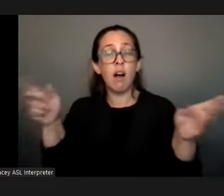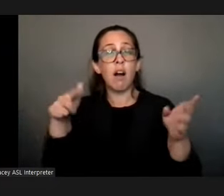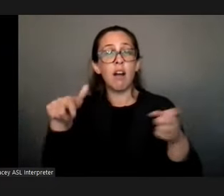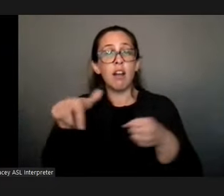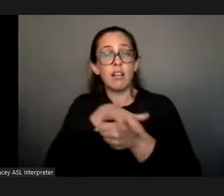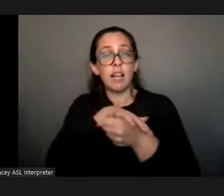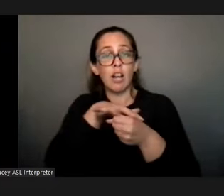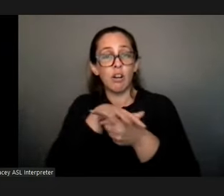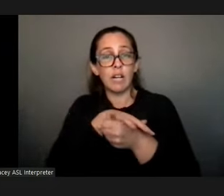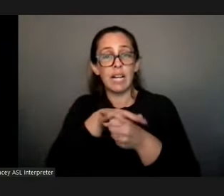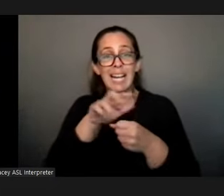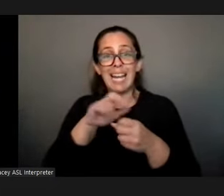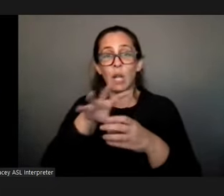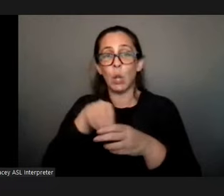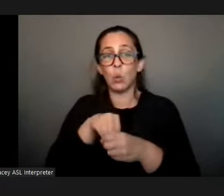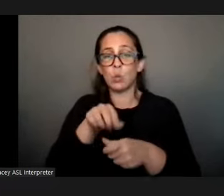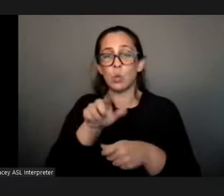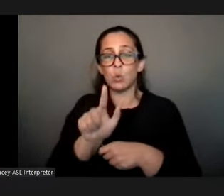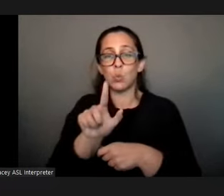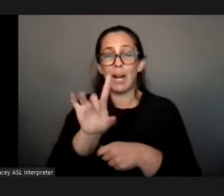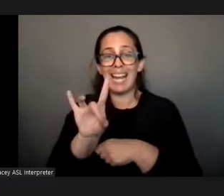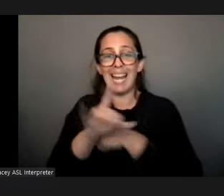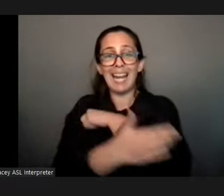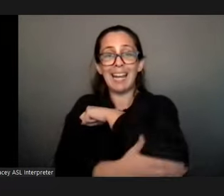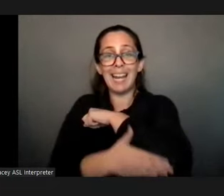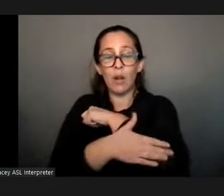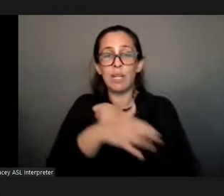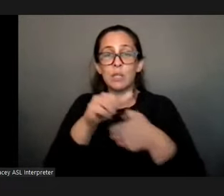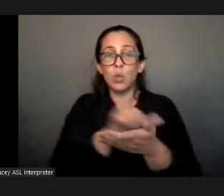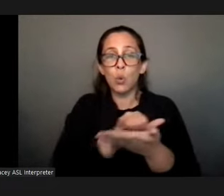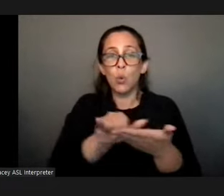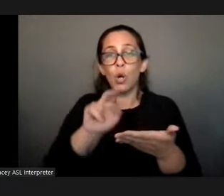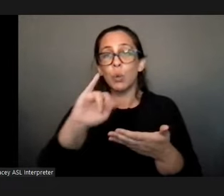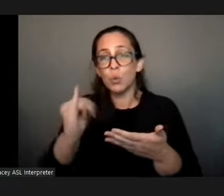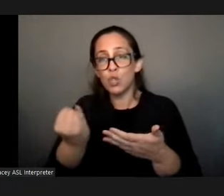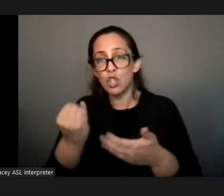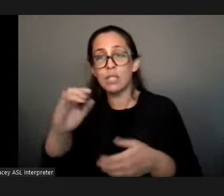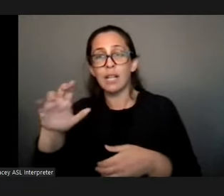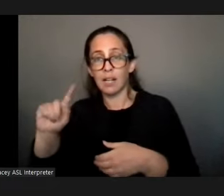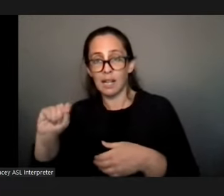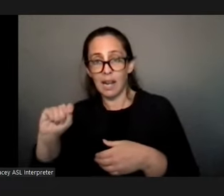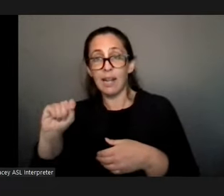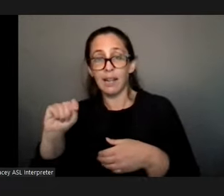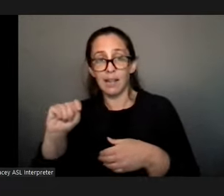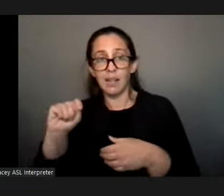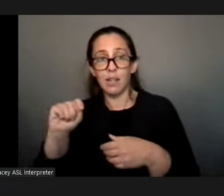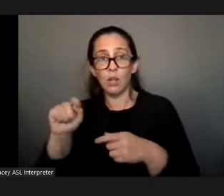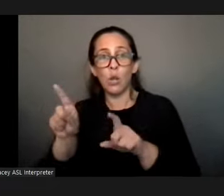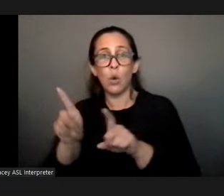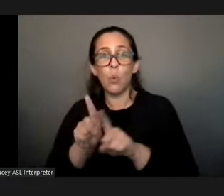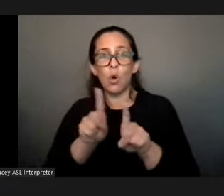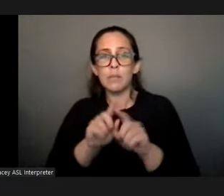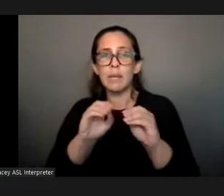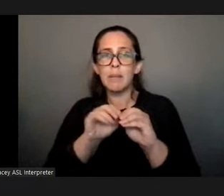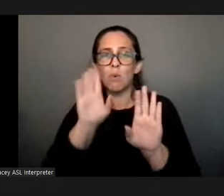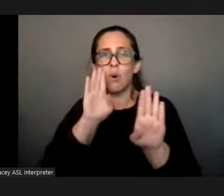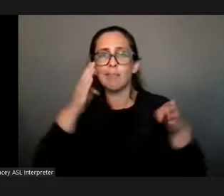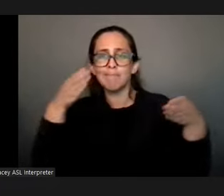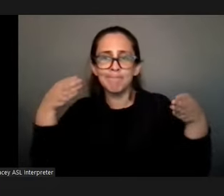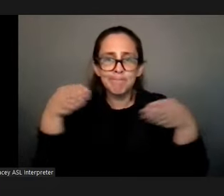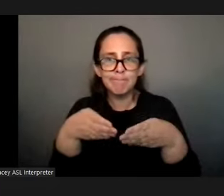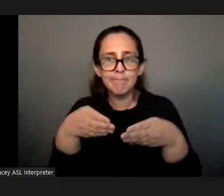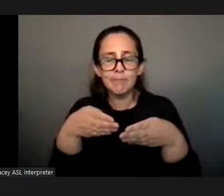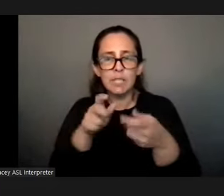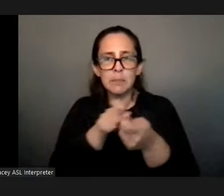includes a region of 28 counties throughout New York, New Jersey, and Connecticut. There will also be more refined local study